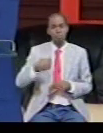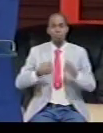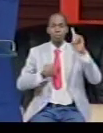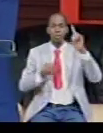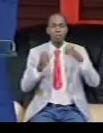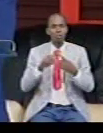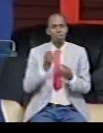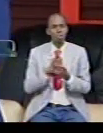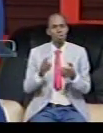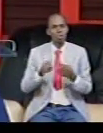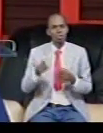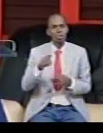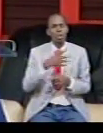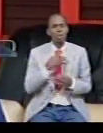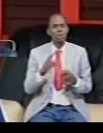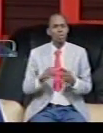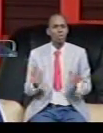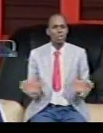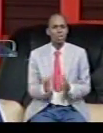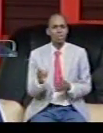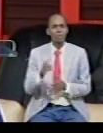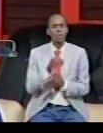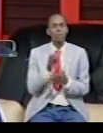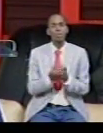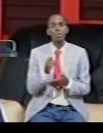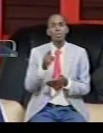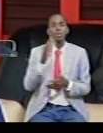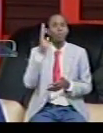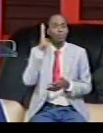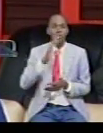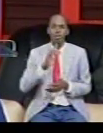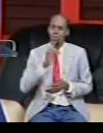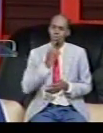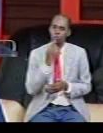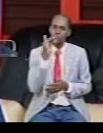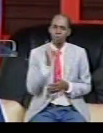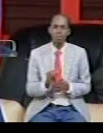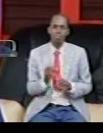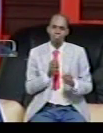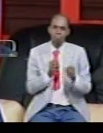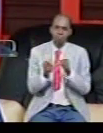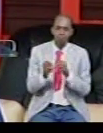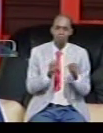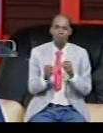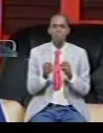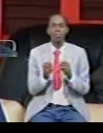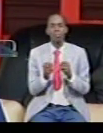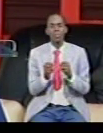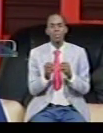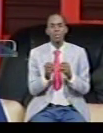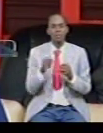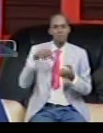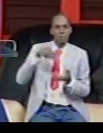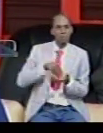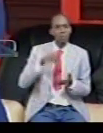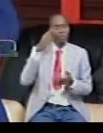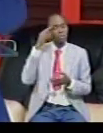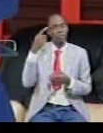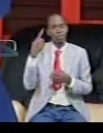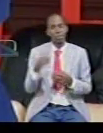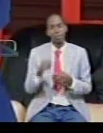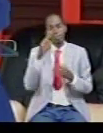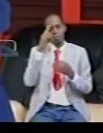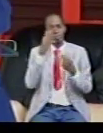and to exhort you that ye should earnestly contend earnestly, earnestly